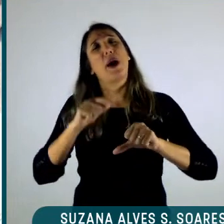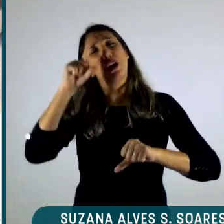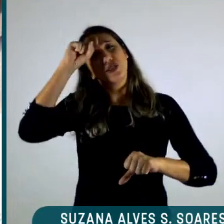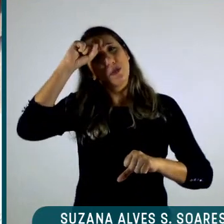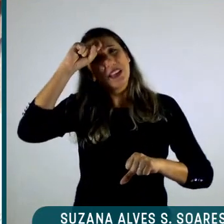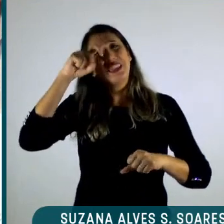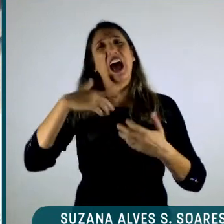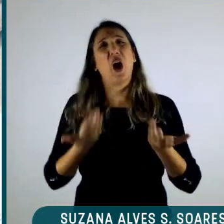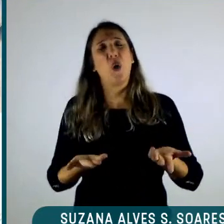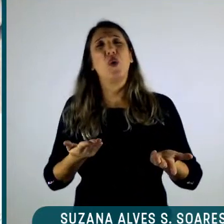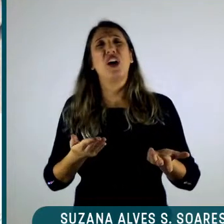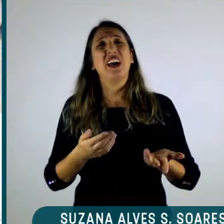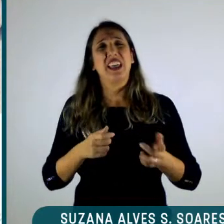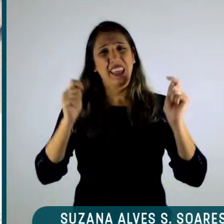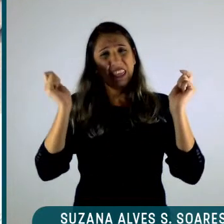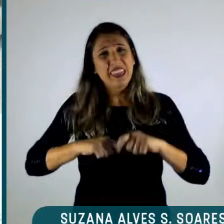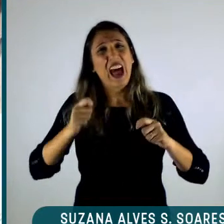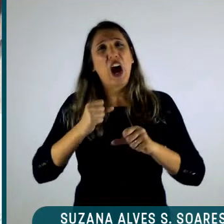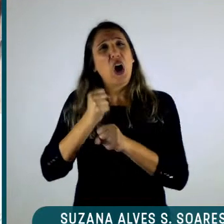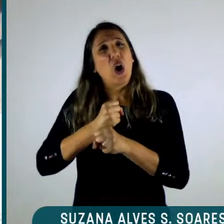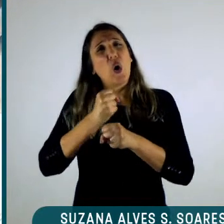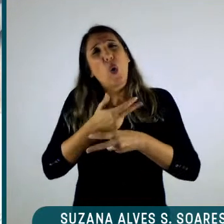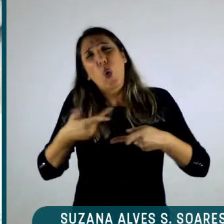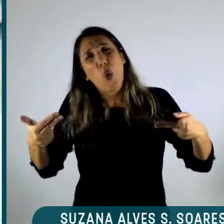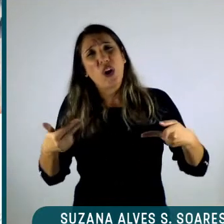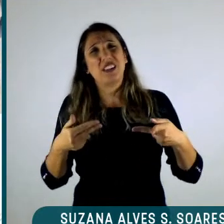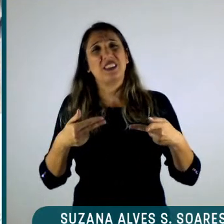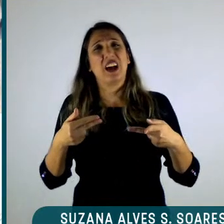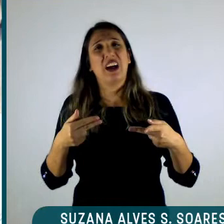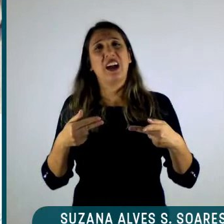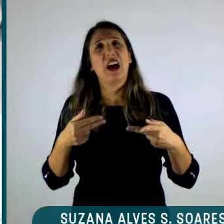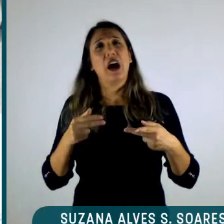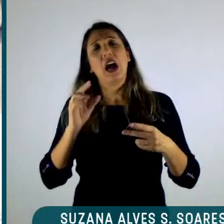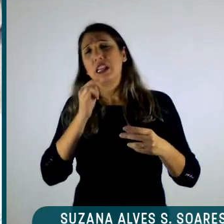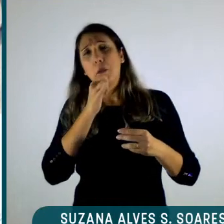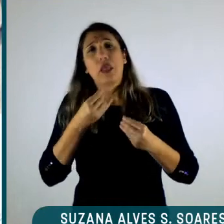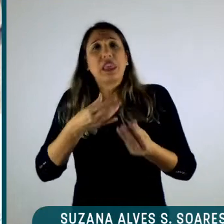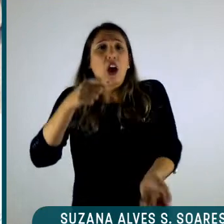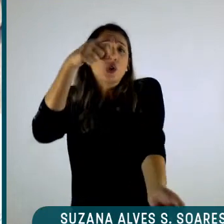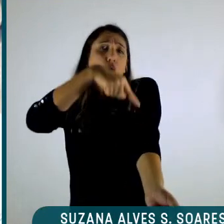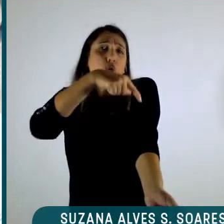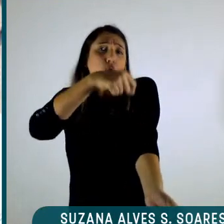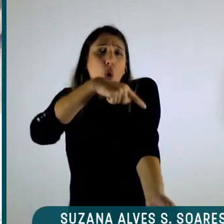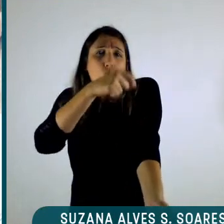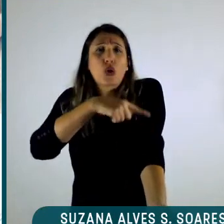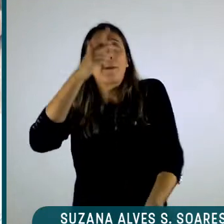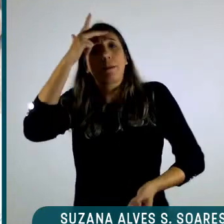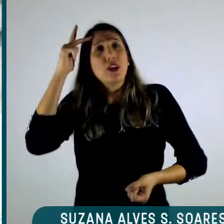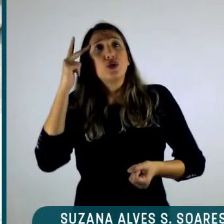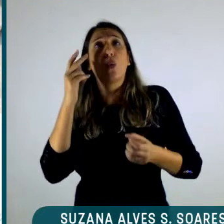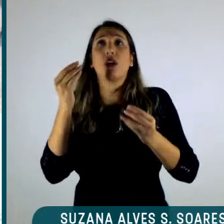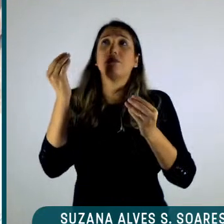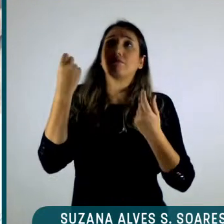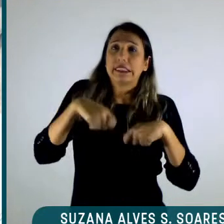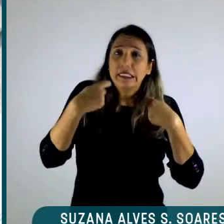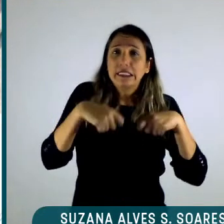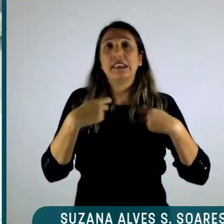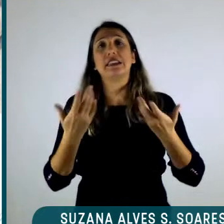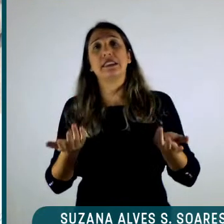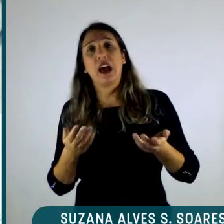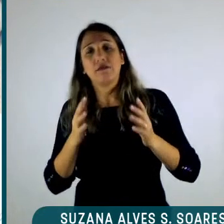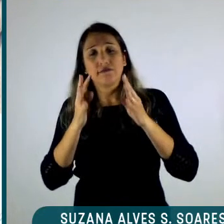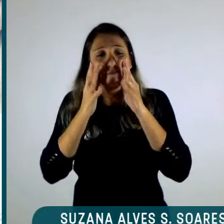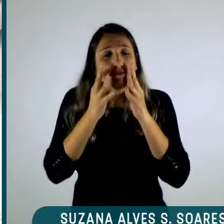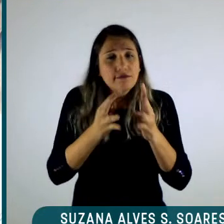These small hospitals in little towns, they can be transformed into